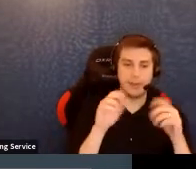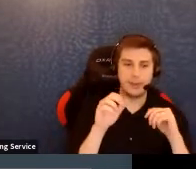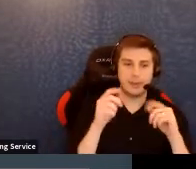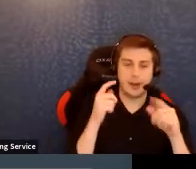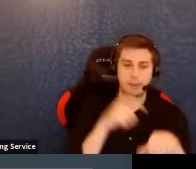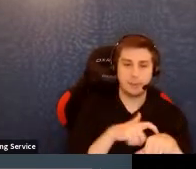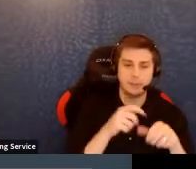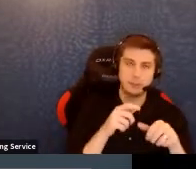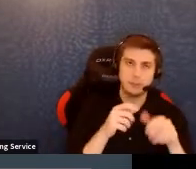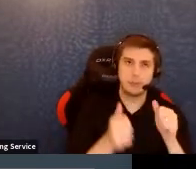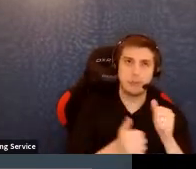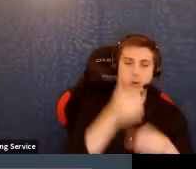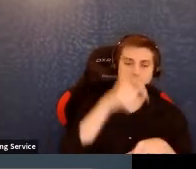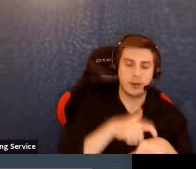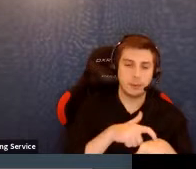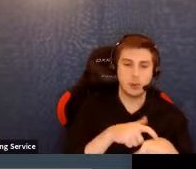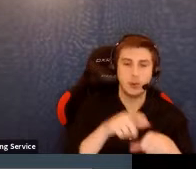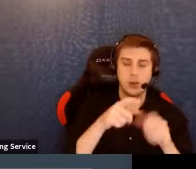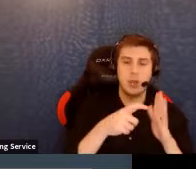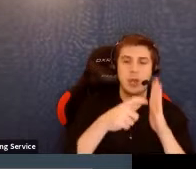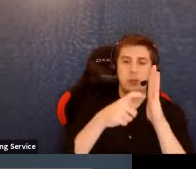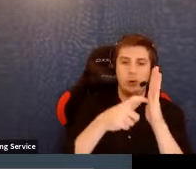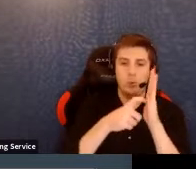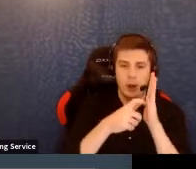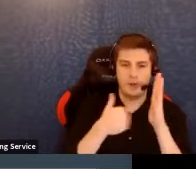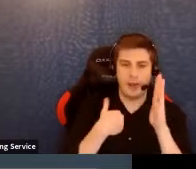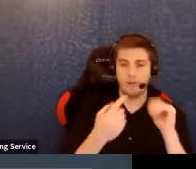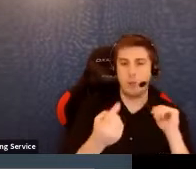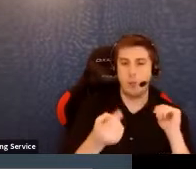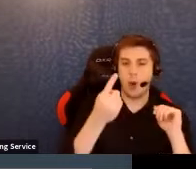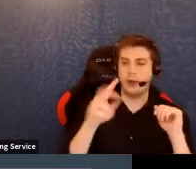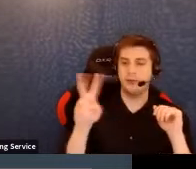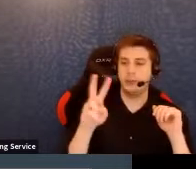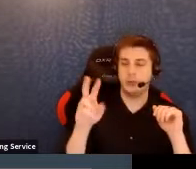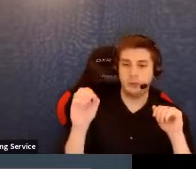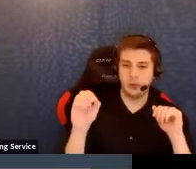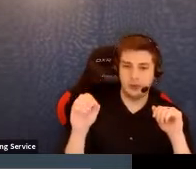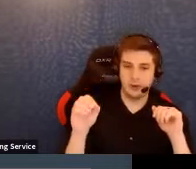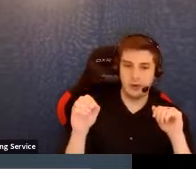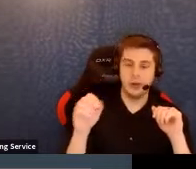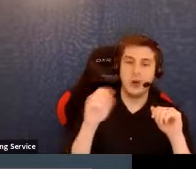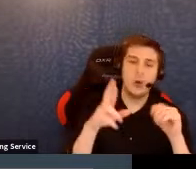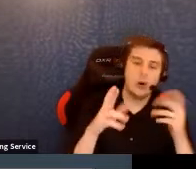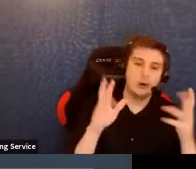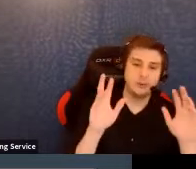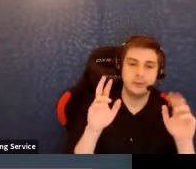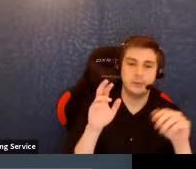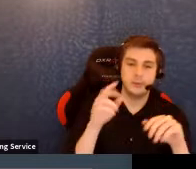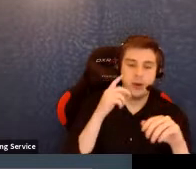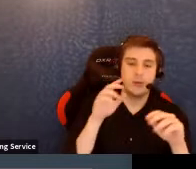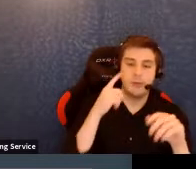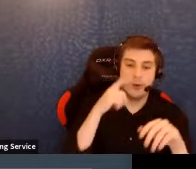fact, most waivers that I've seen, you are required to have at least one visual observer for night flying activity.